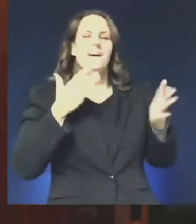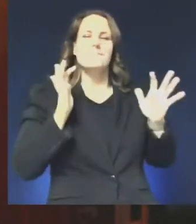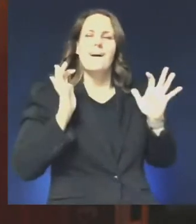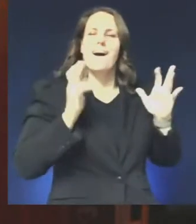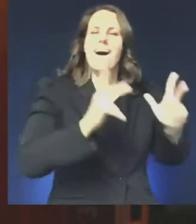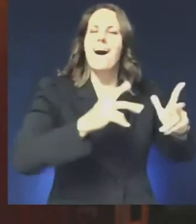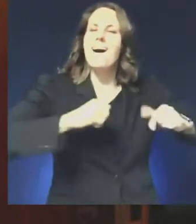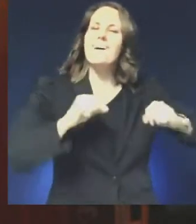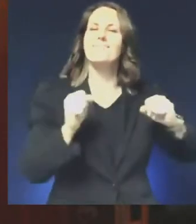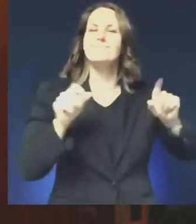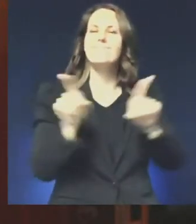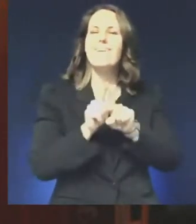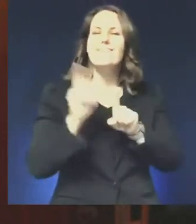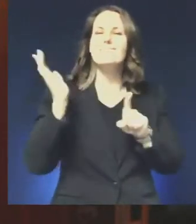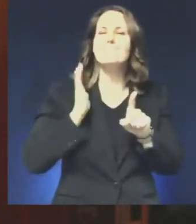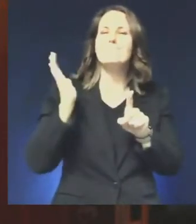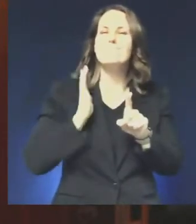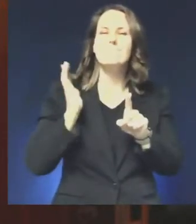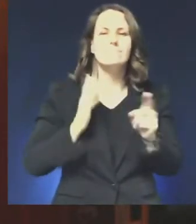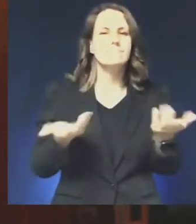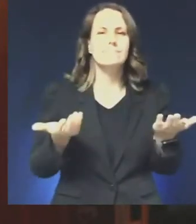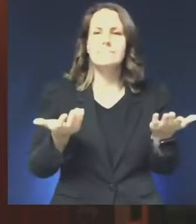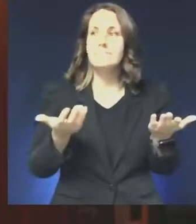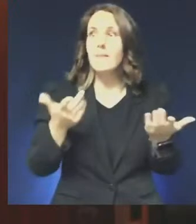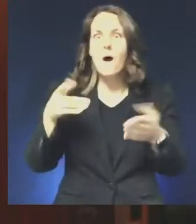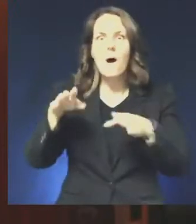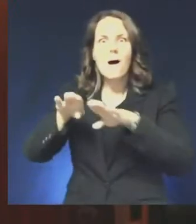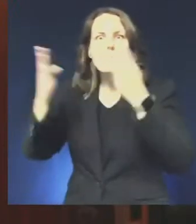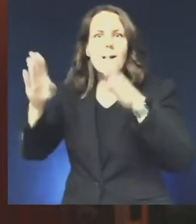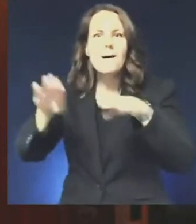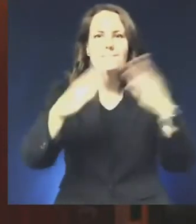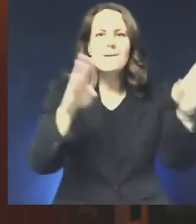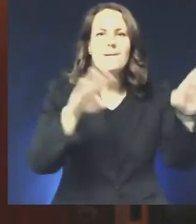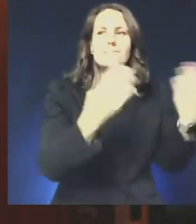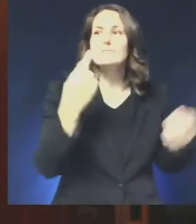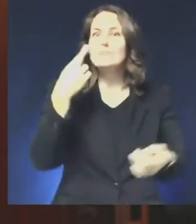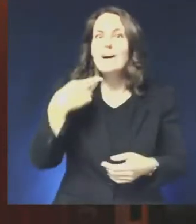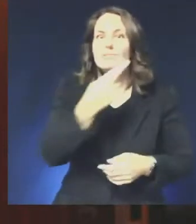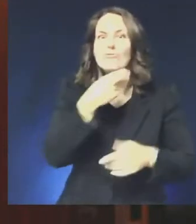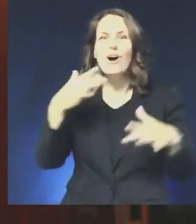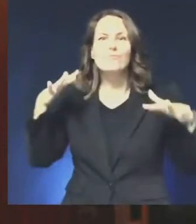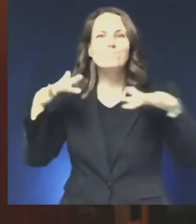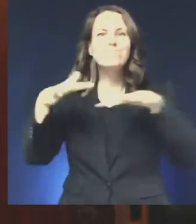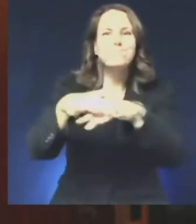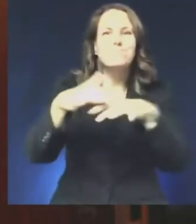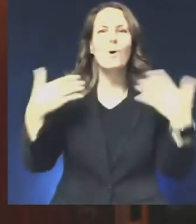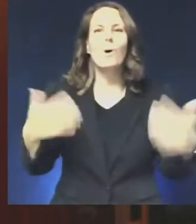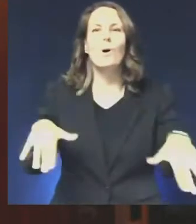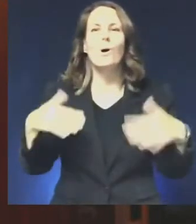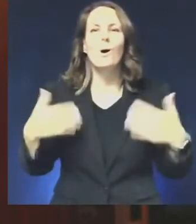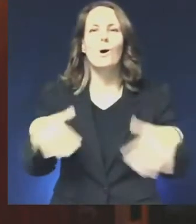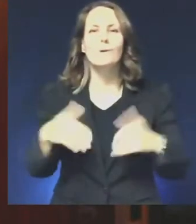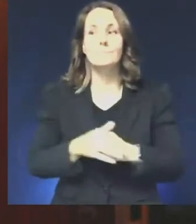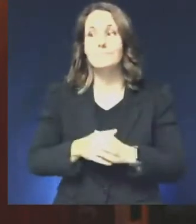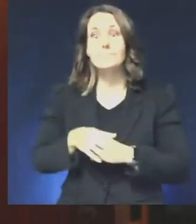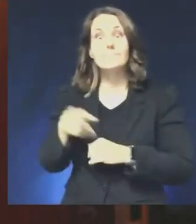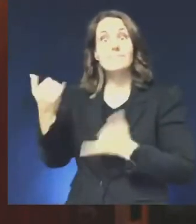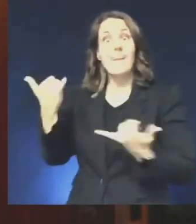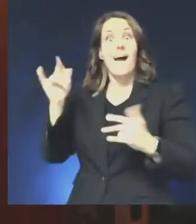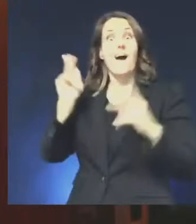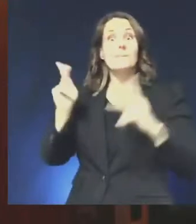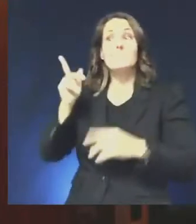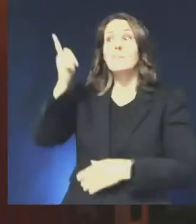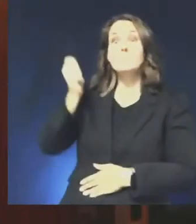work. In fact, our unemployment level is back to nearly pre-pandemic levels. This recovery has been in